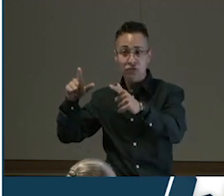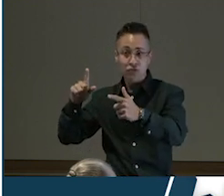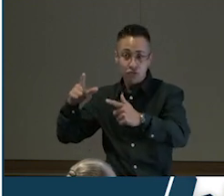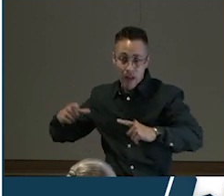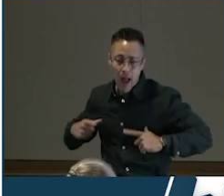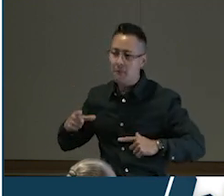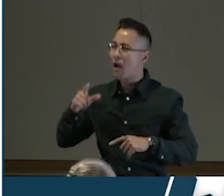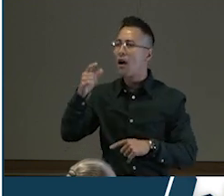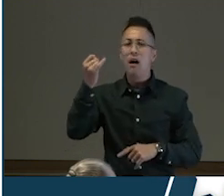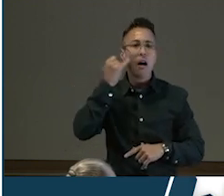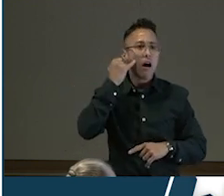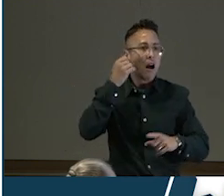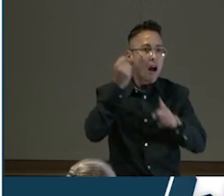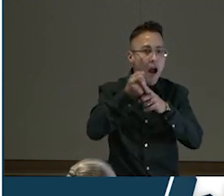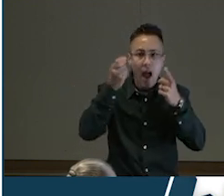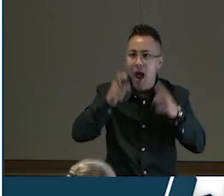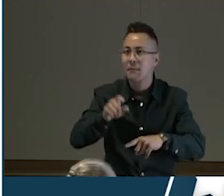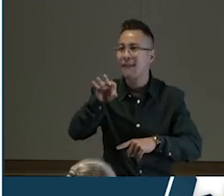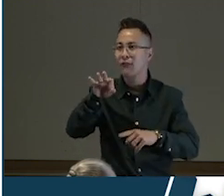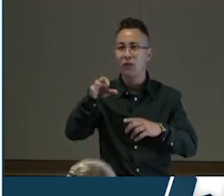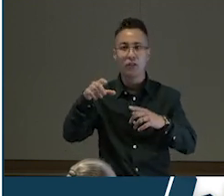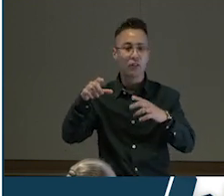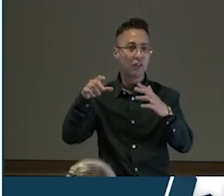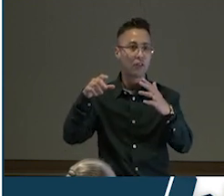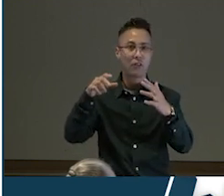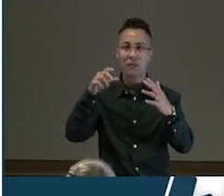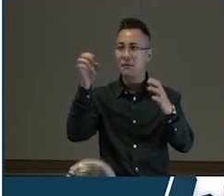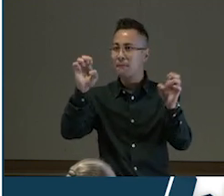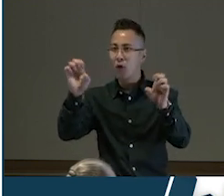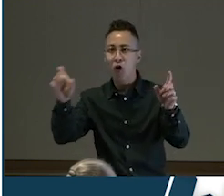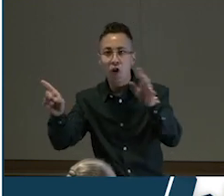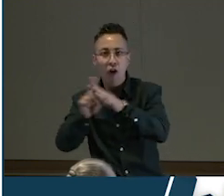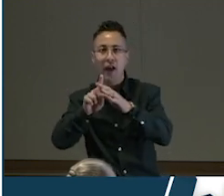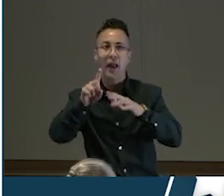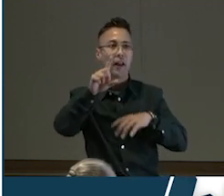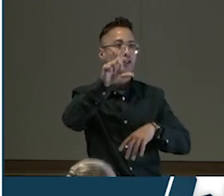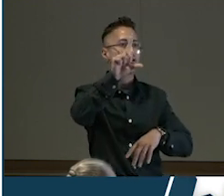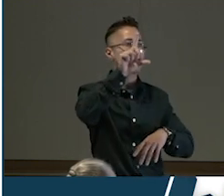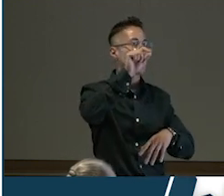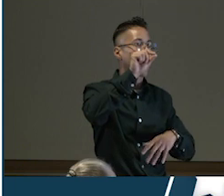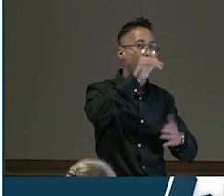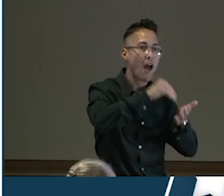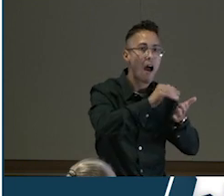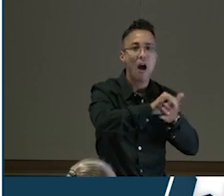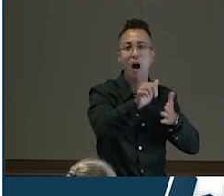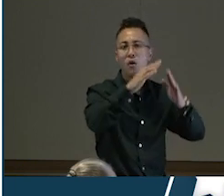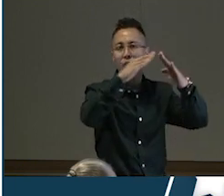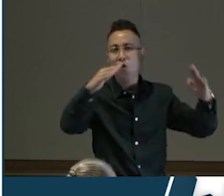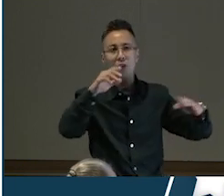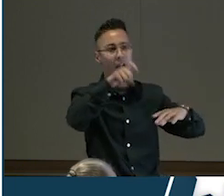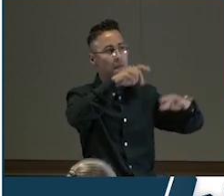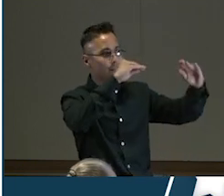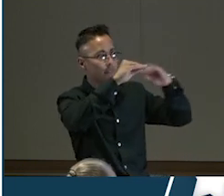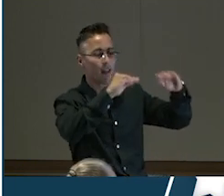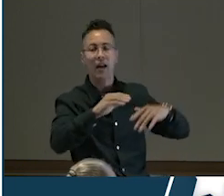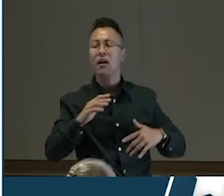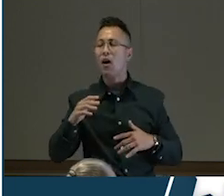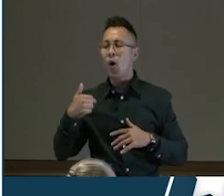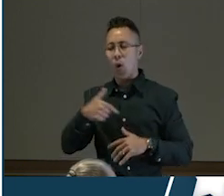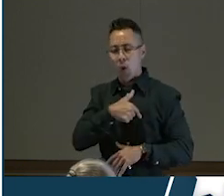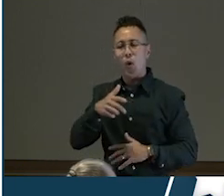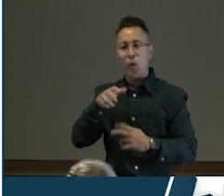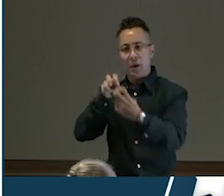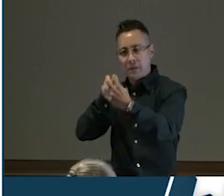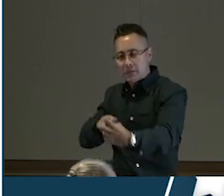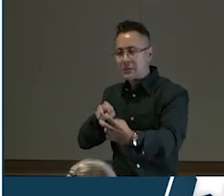and we need, a $20,000 roof to be repaired, or, all these kinds of things. We're going to do the financial expertise and all